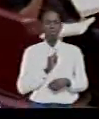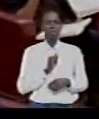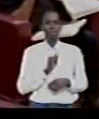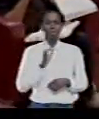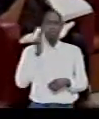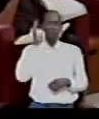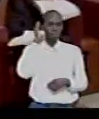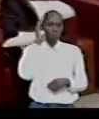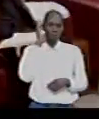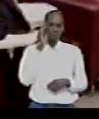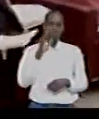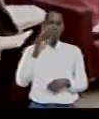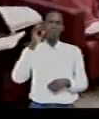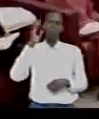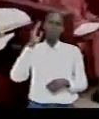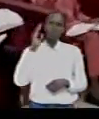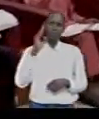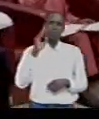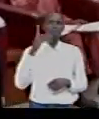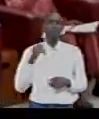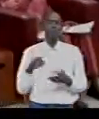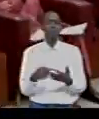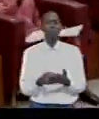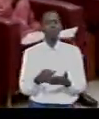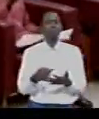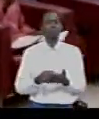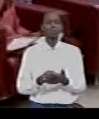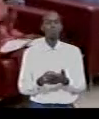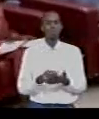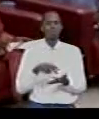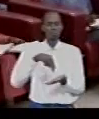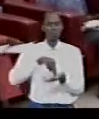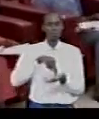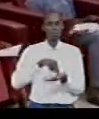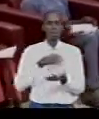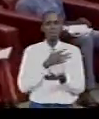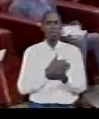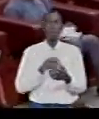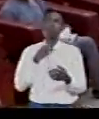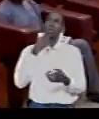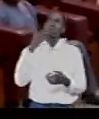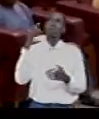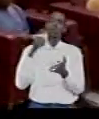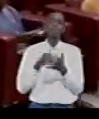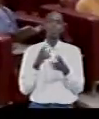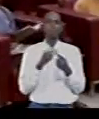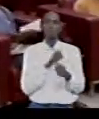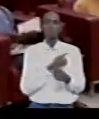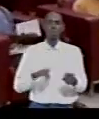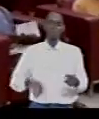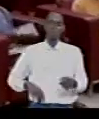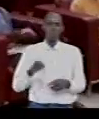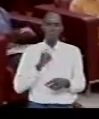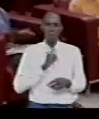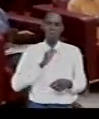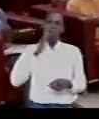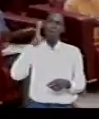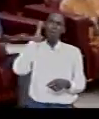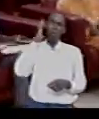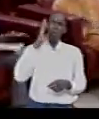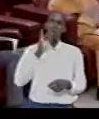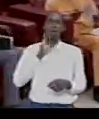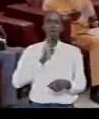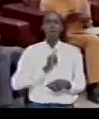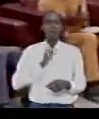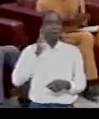will preach the gospel. Rise up and tell the Lord, I will, I will, I will,